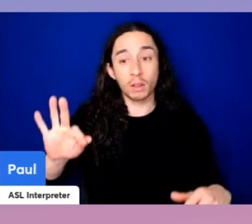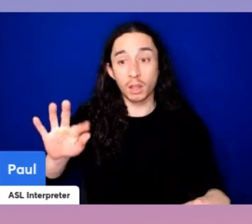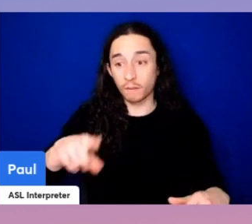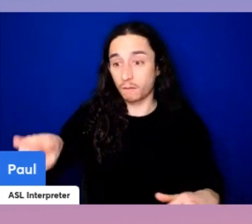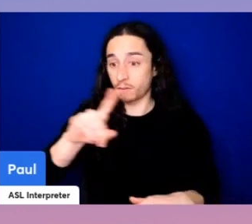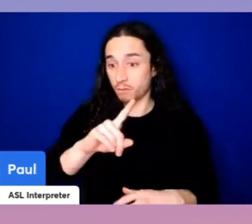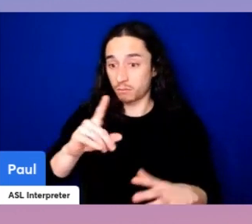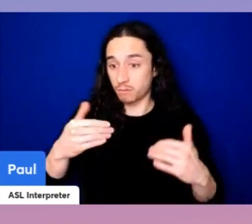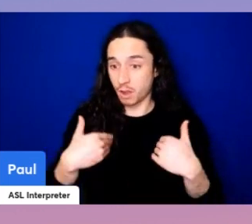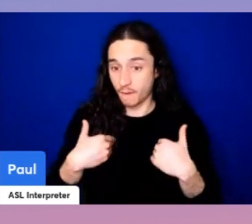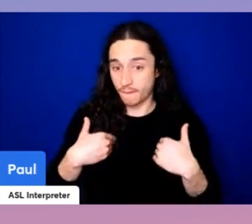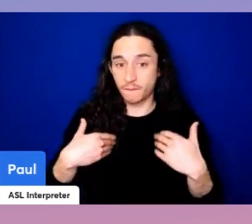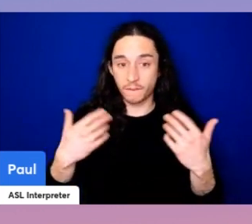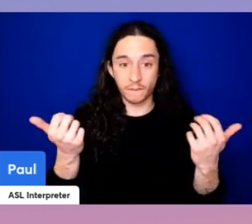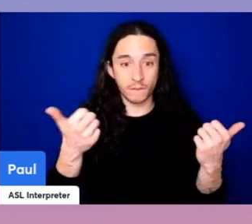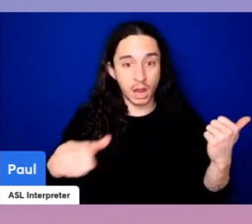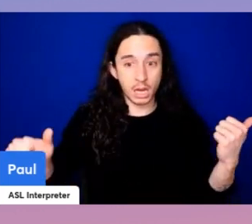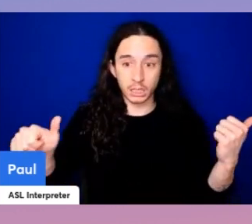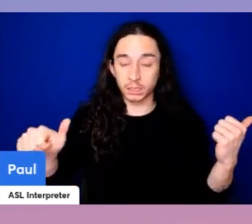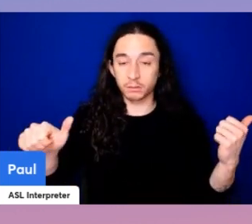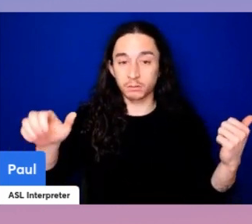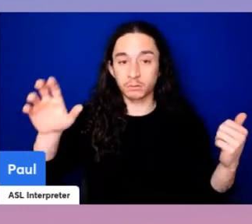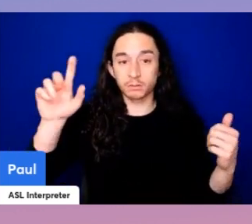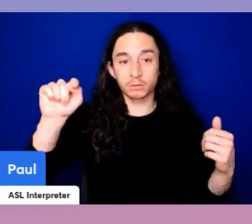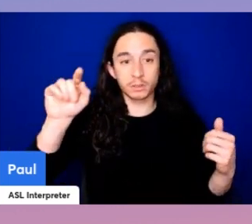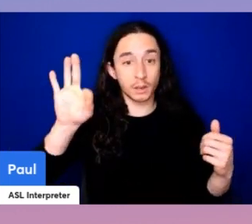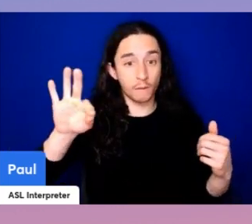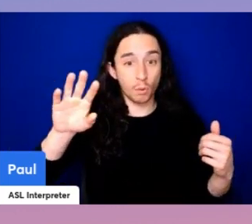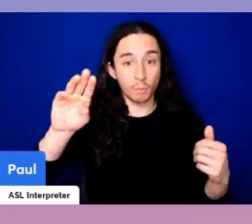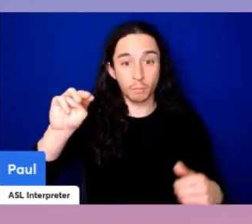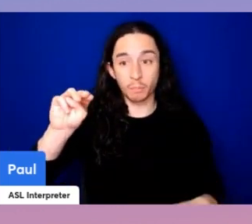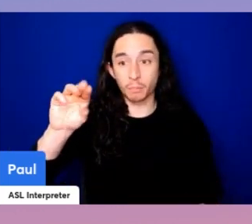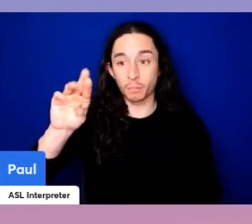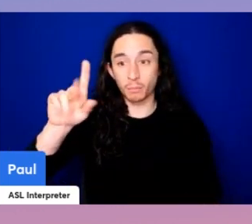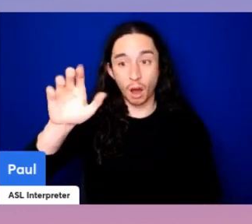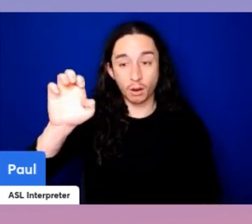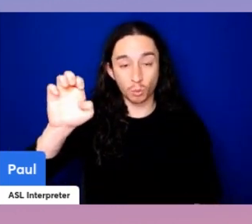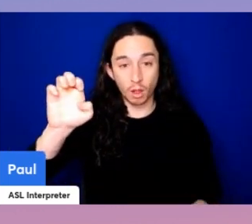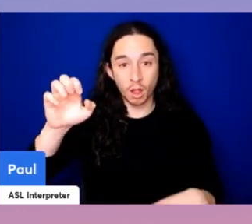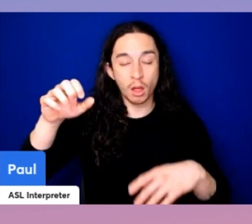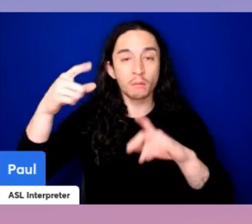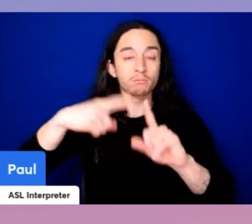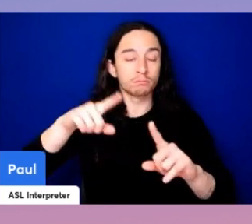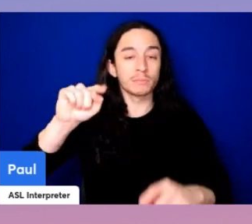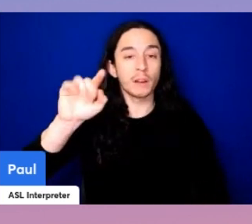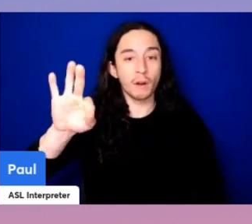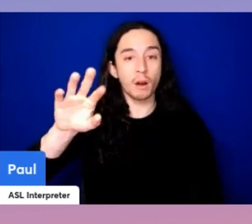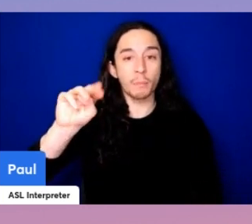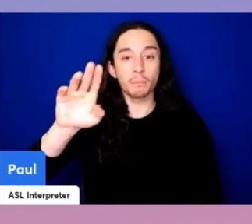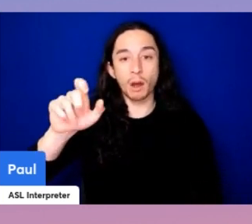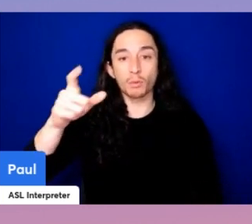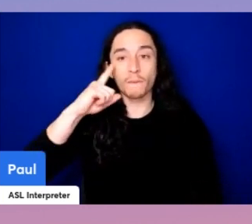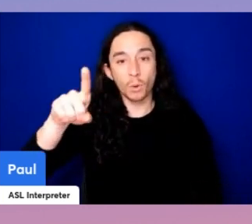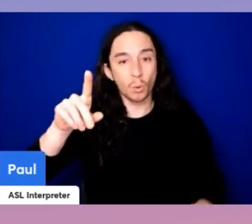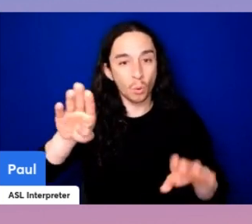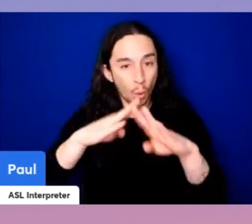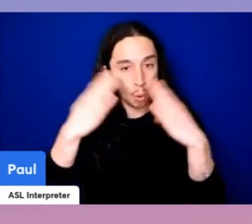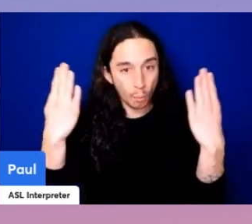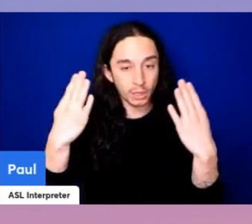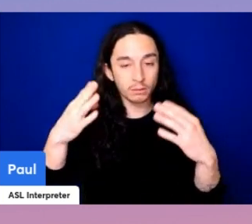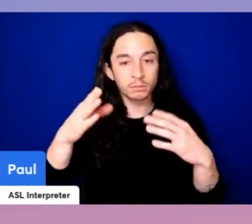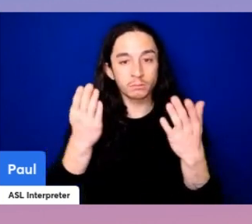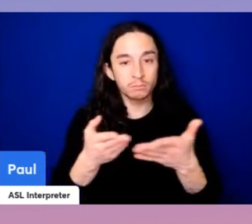Terraform modules, especially Terraform modules for open source?